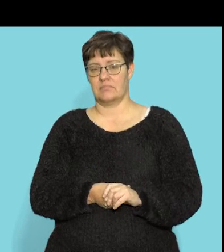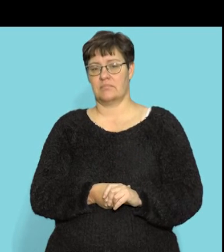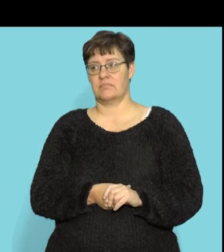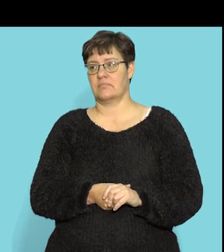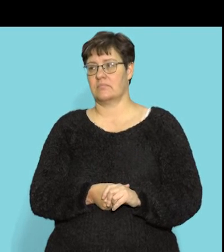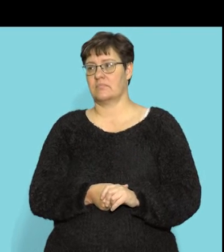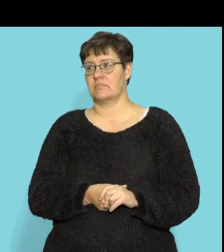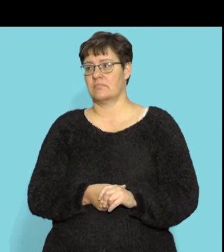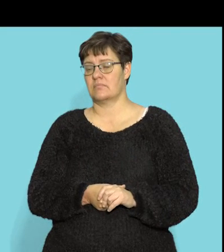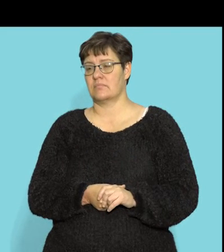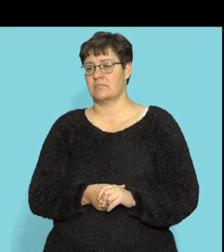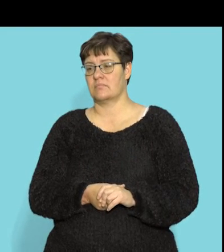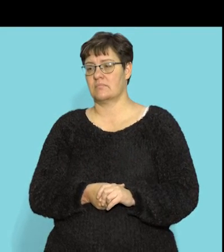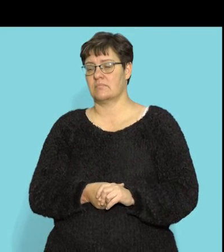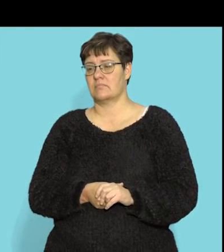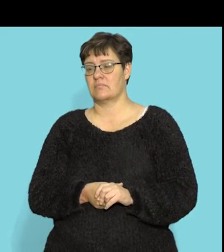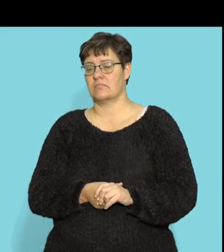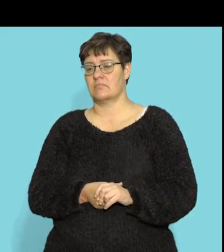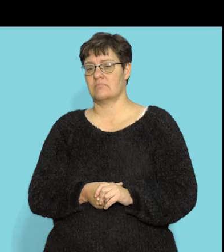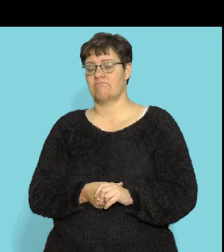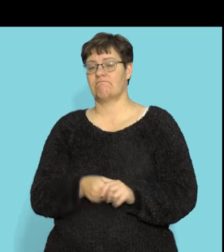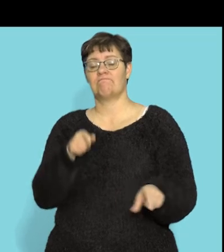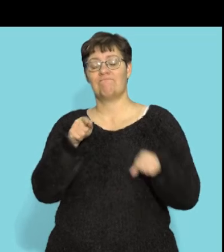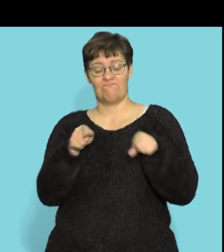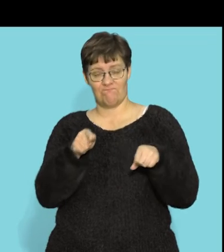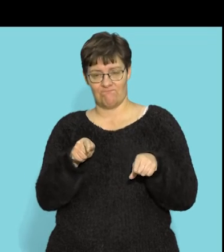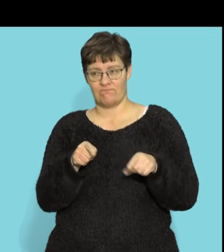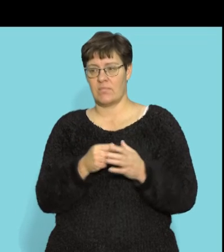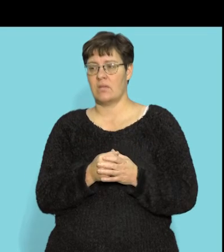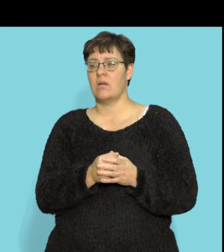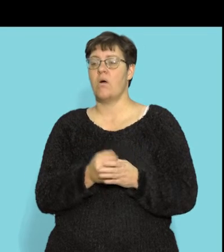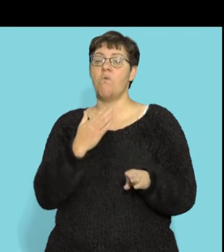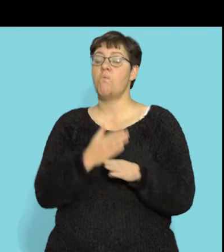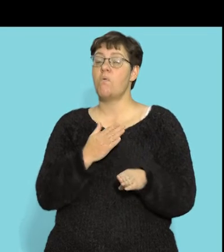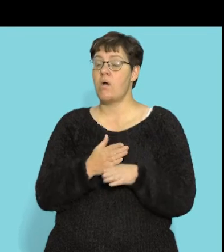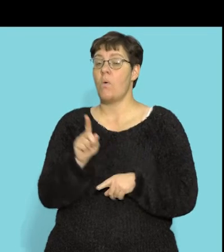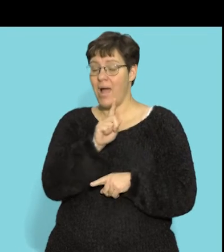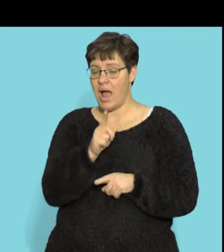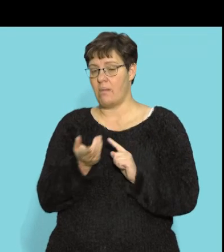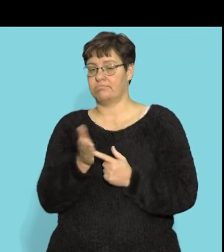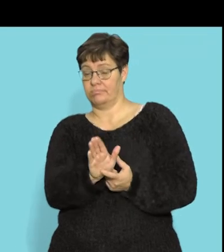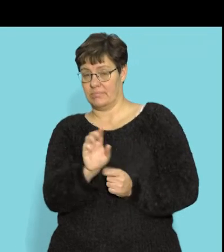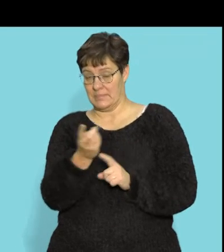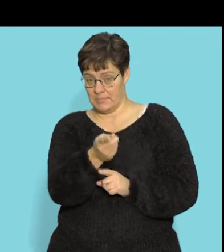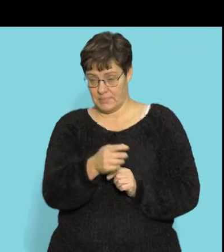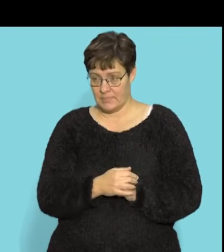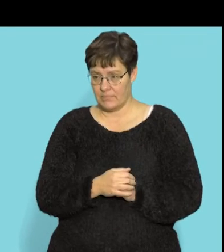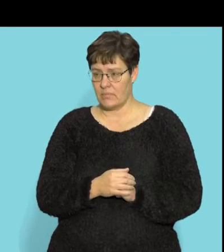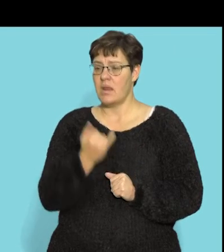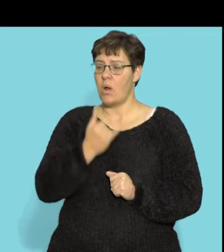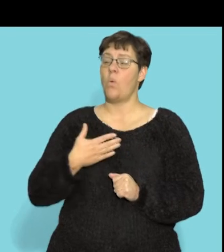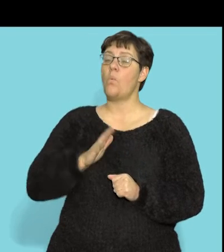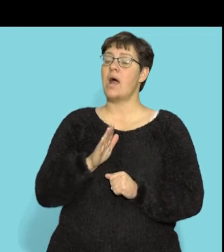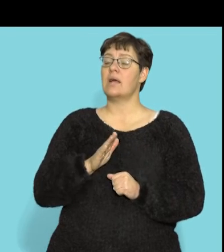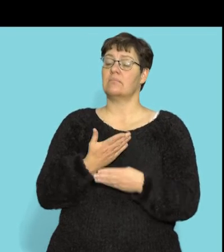sake, we're gonna close that switch once again, and then these devices, they actually operate as rated. Now the question wants us